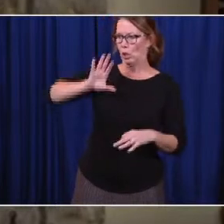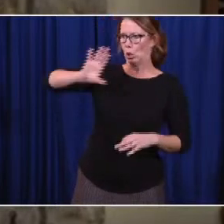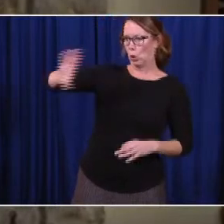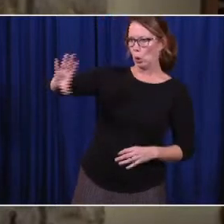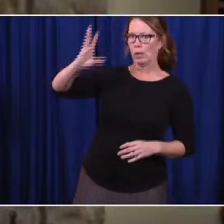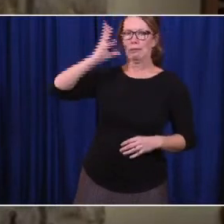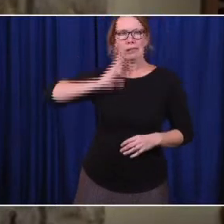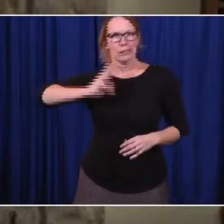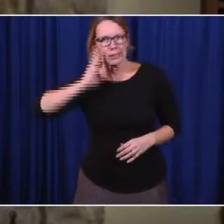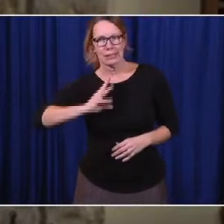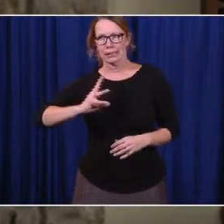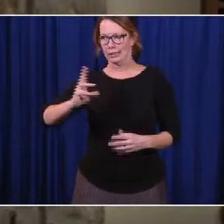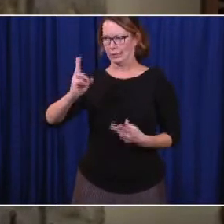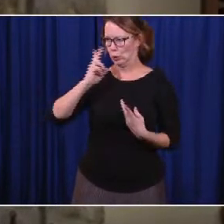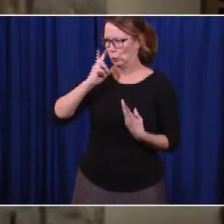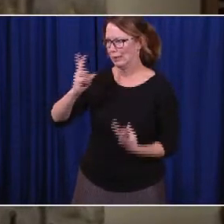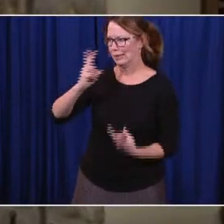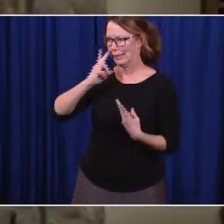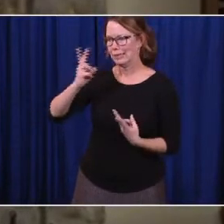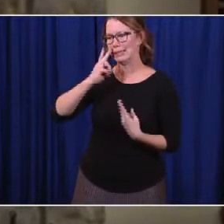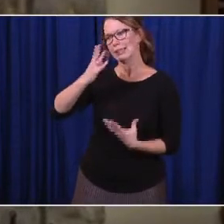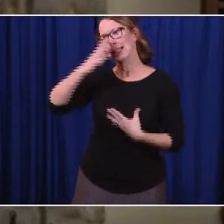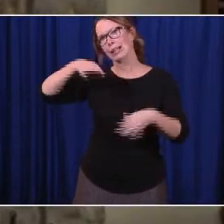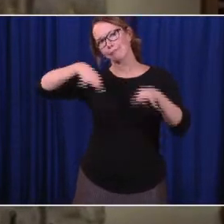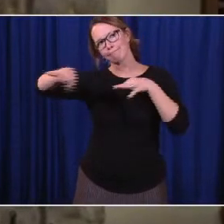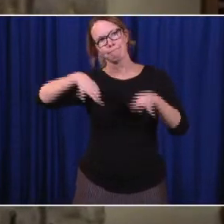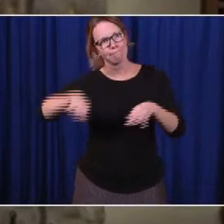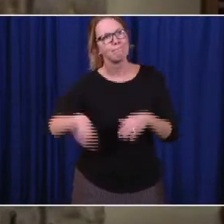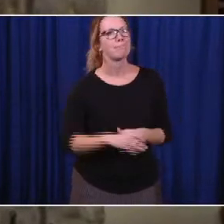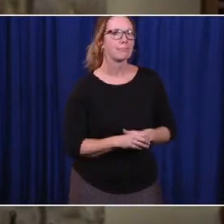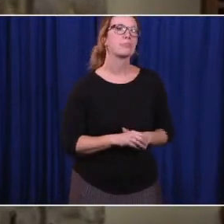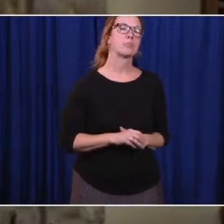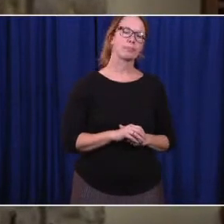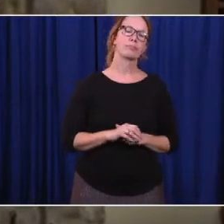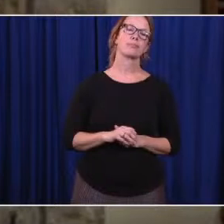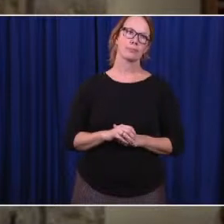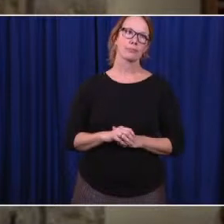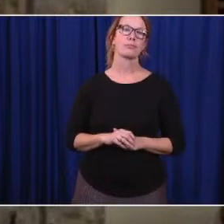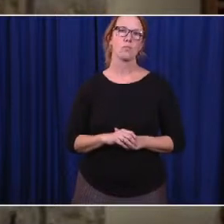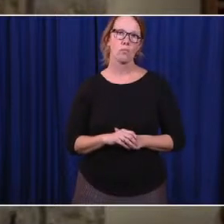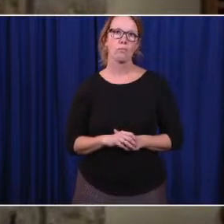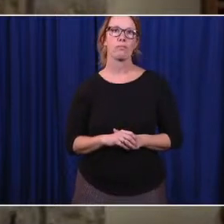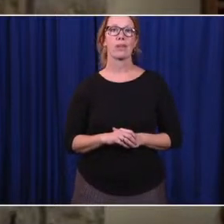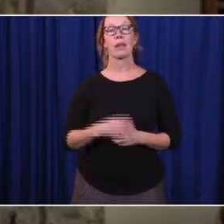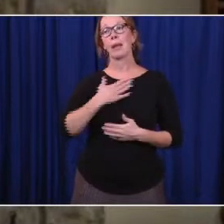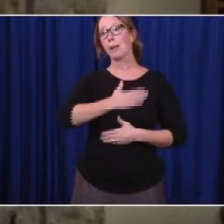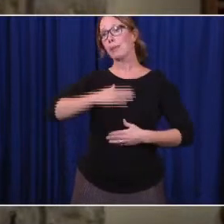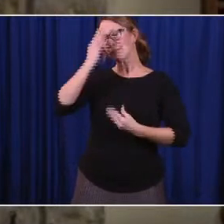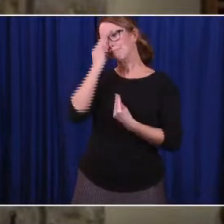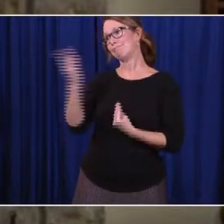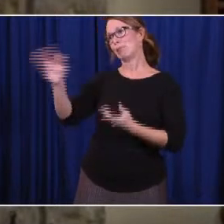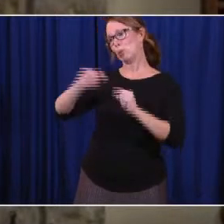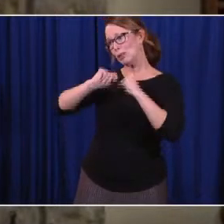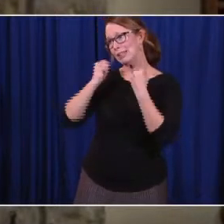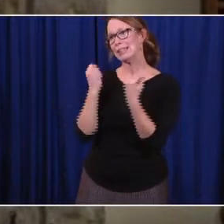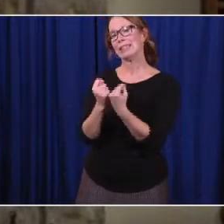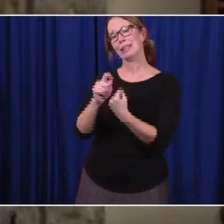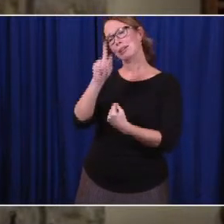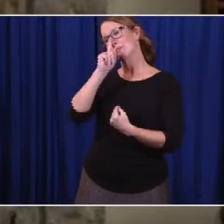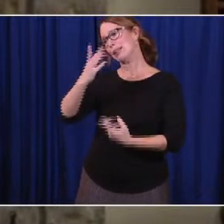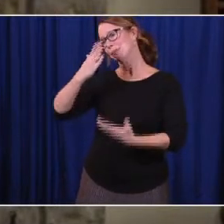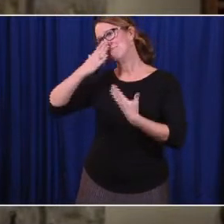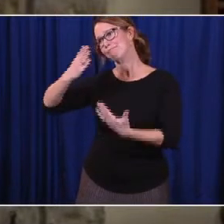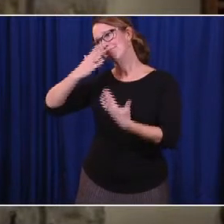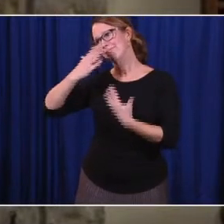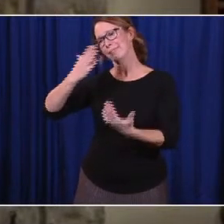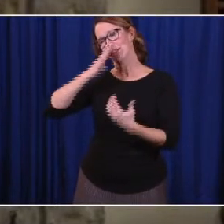eyes, seeing what you see every day. Thank you so very, very much. Please pass it on to your whole team. We're very grateful for